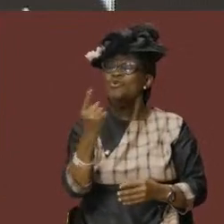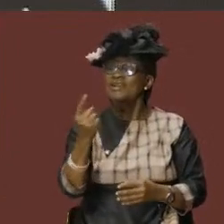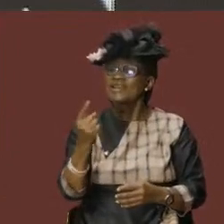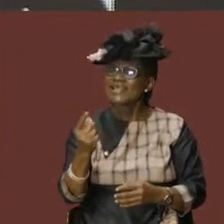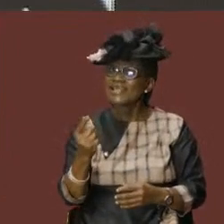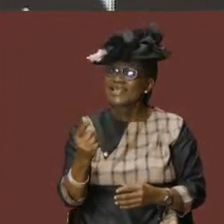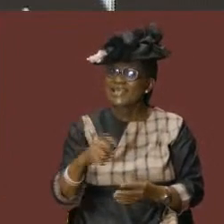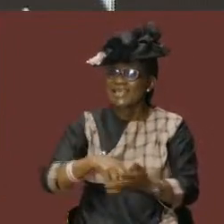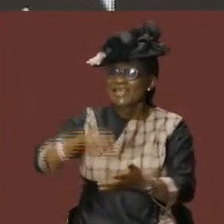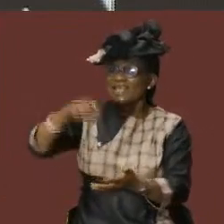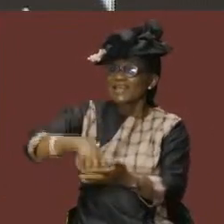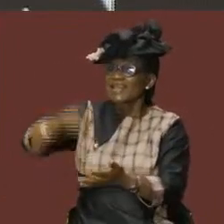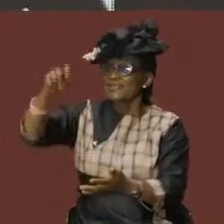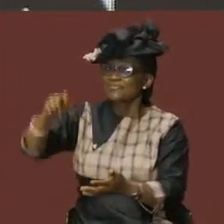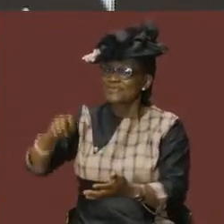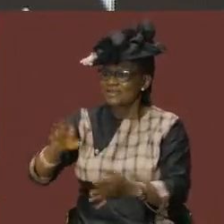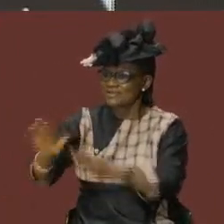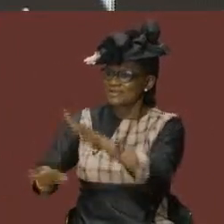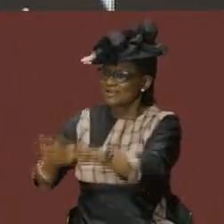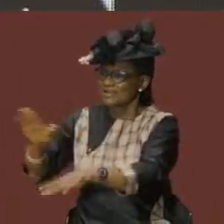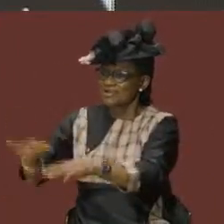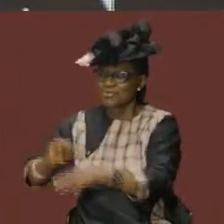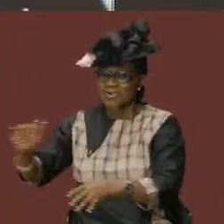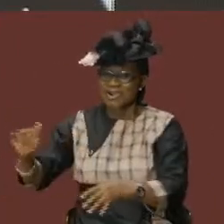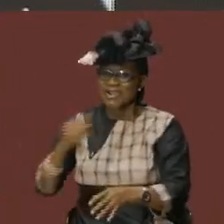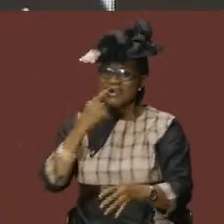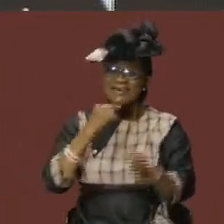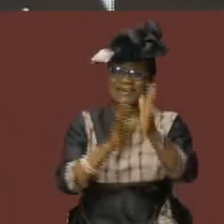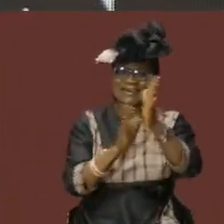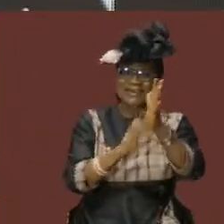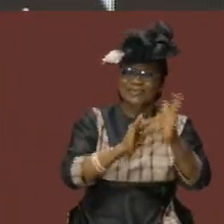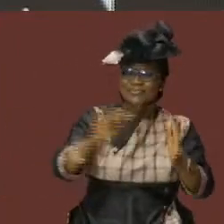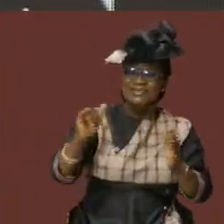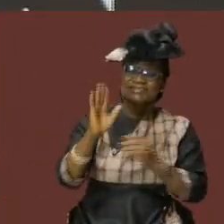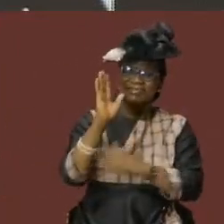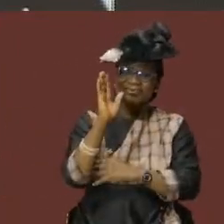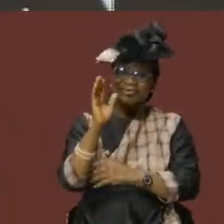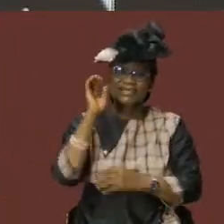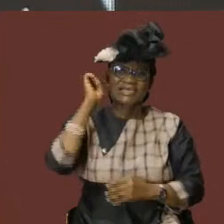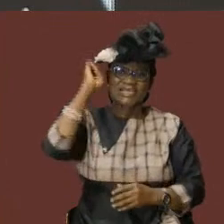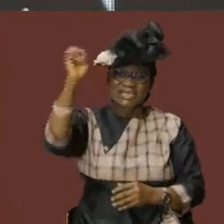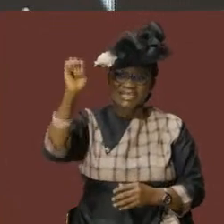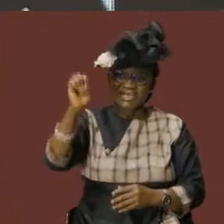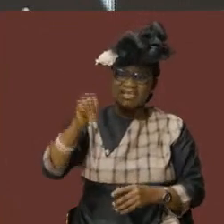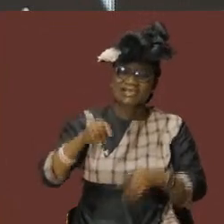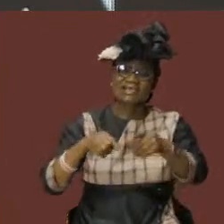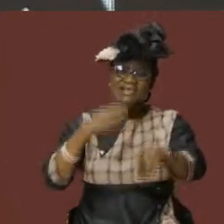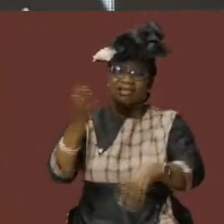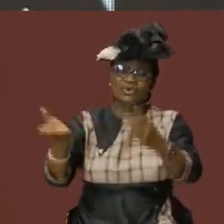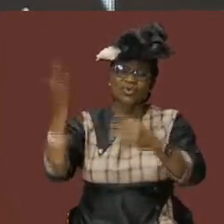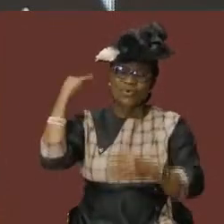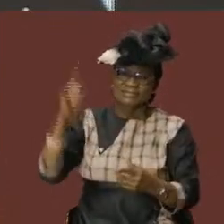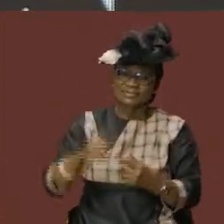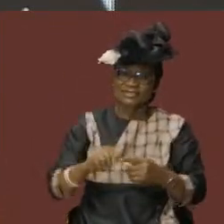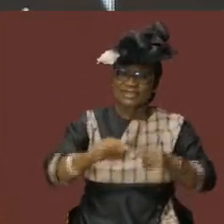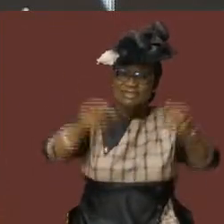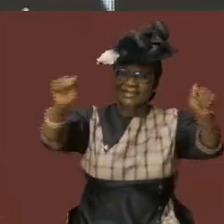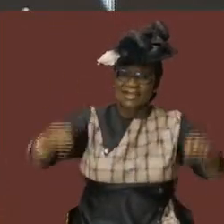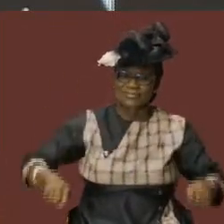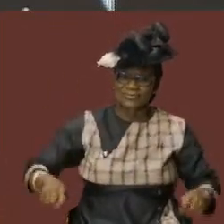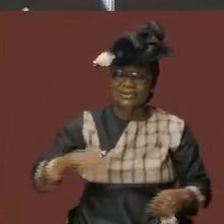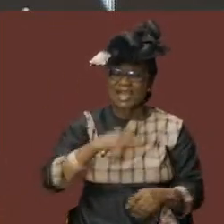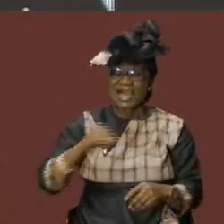walking, praising God, he went into the temple and broke up the service.